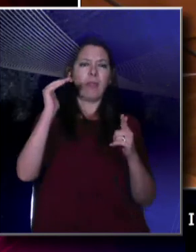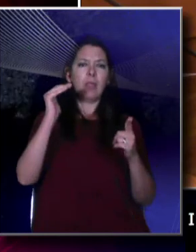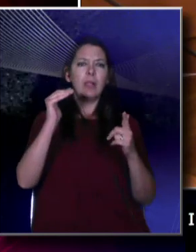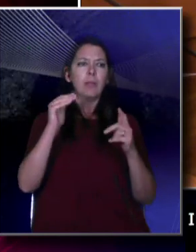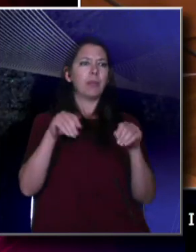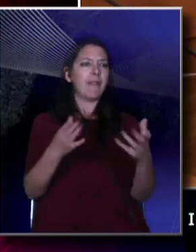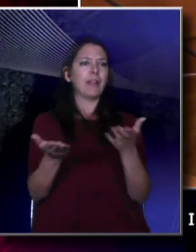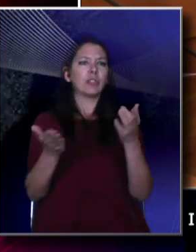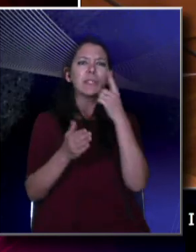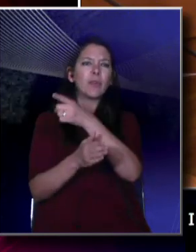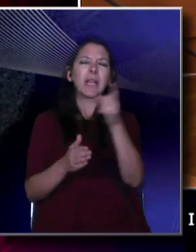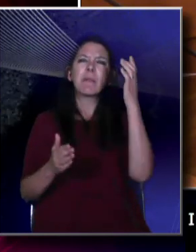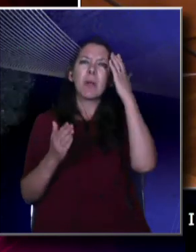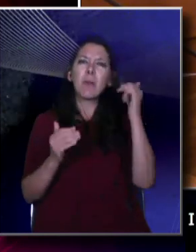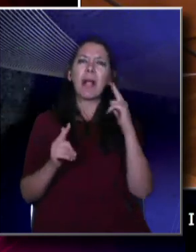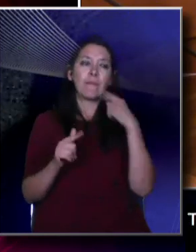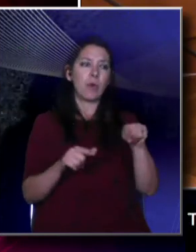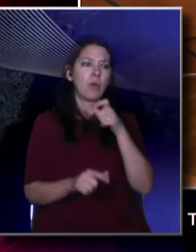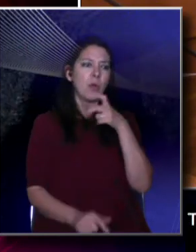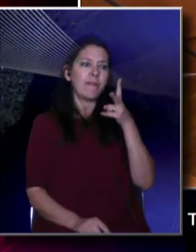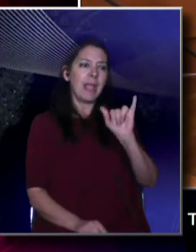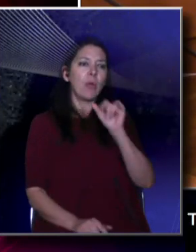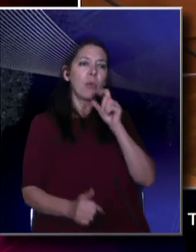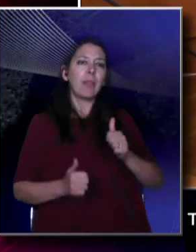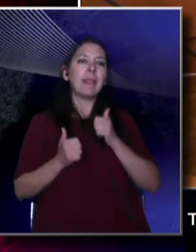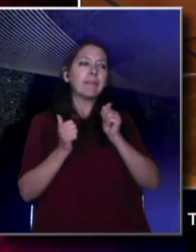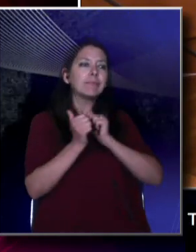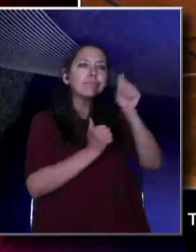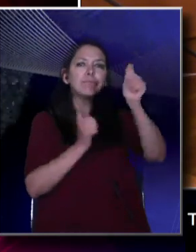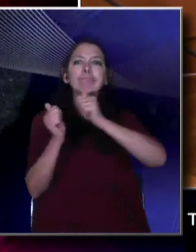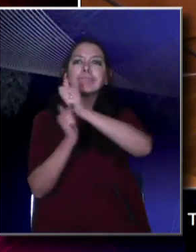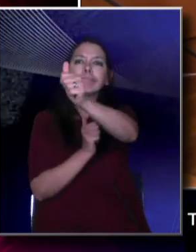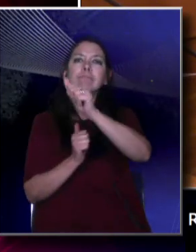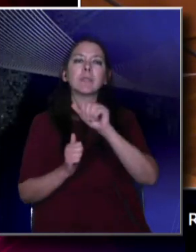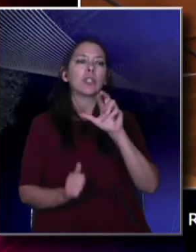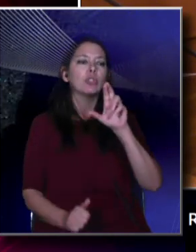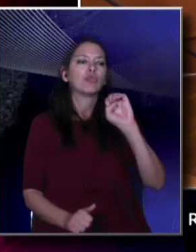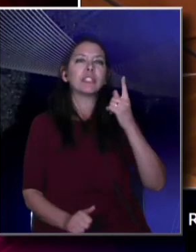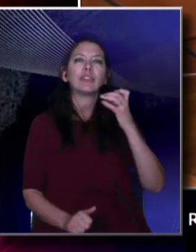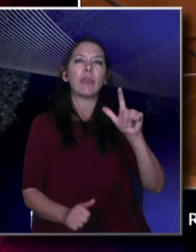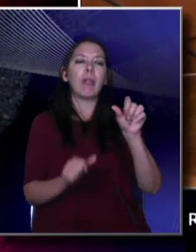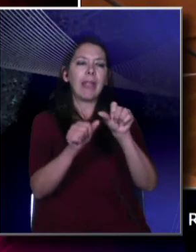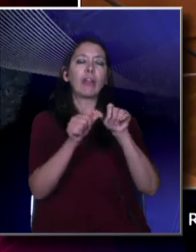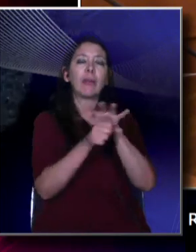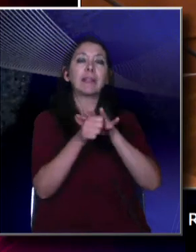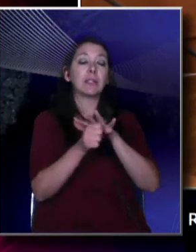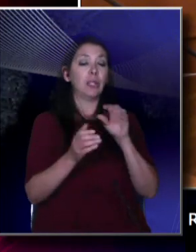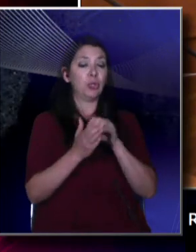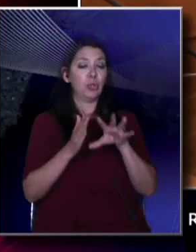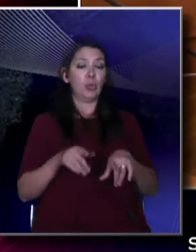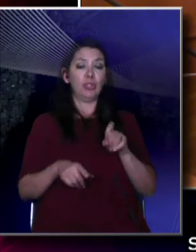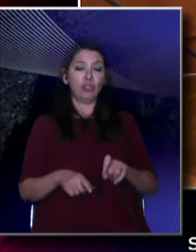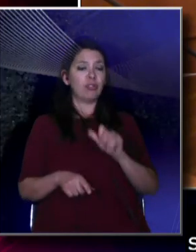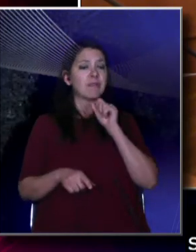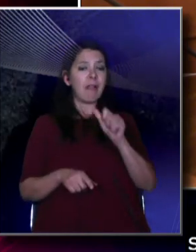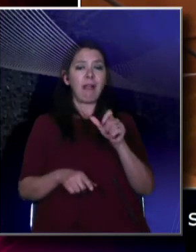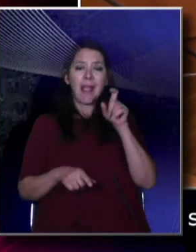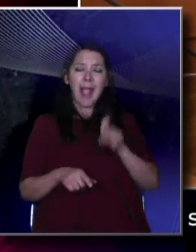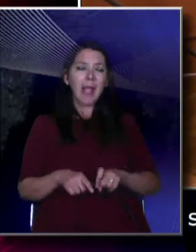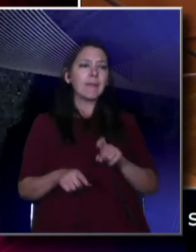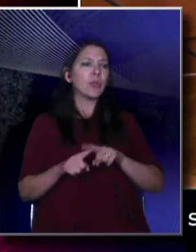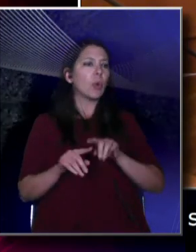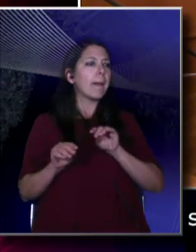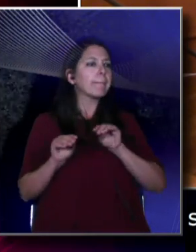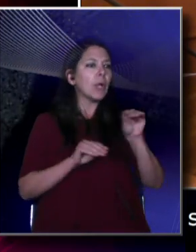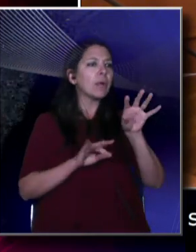of technology for visually impaired students living in regional cooperatives. Students shouldn't have to move from families to get access